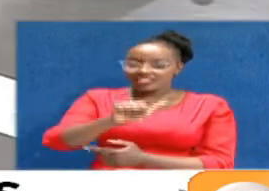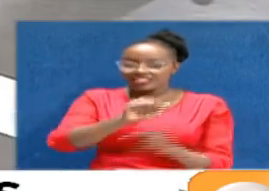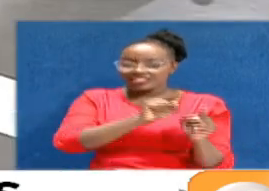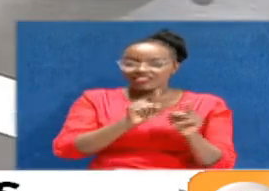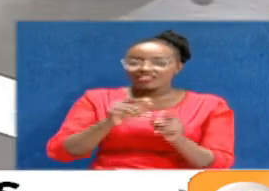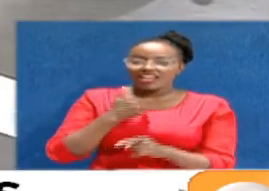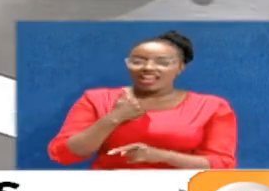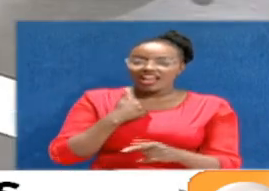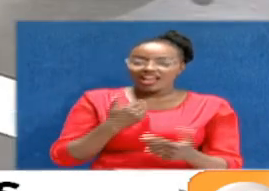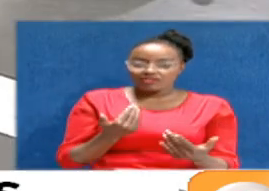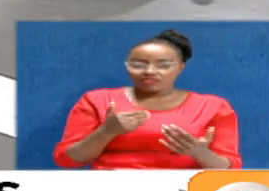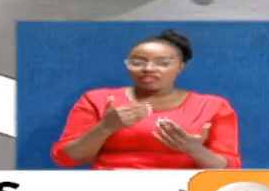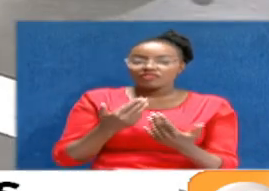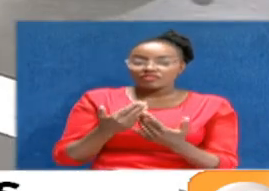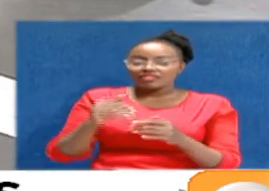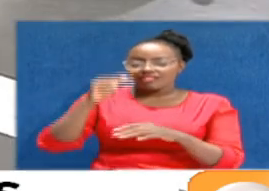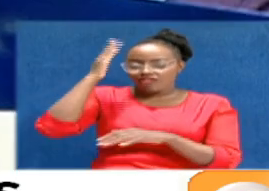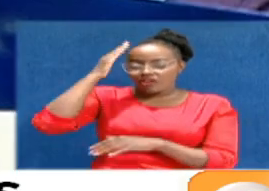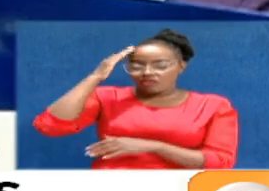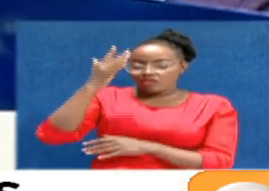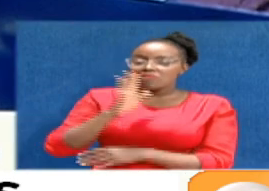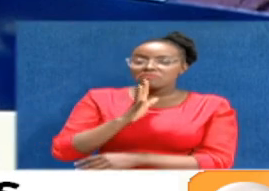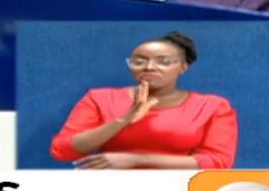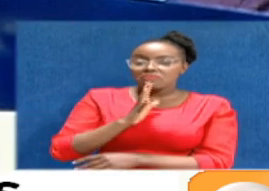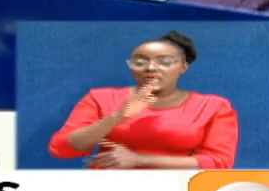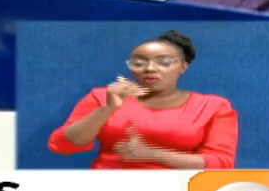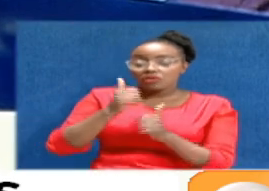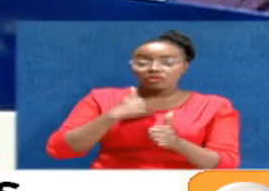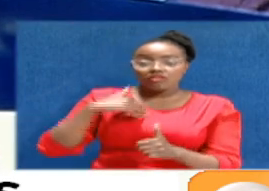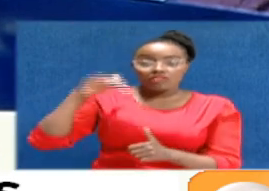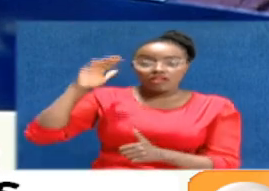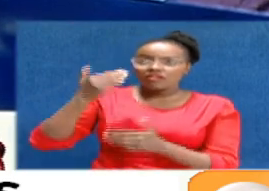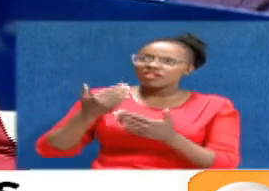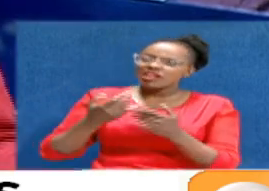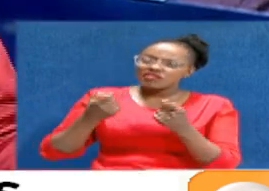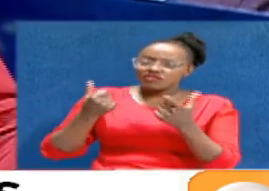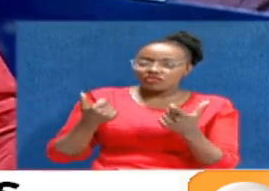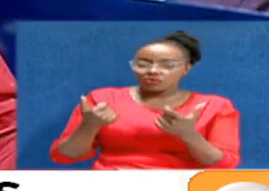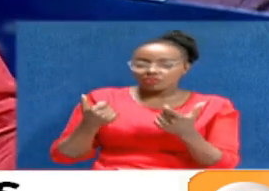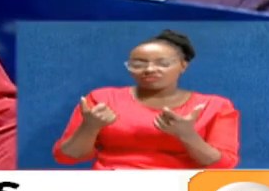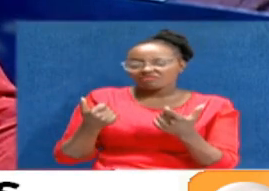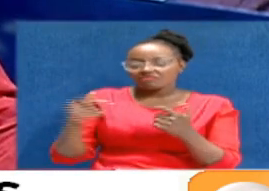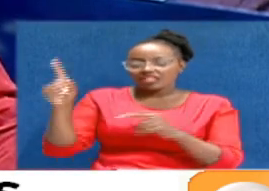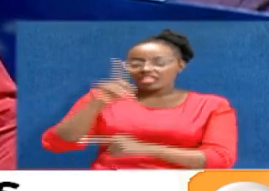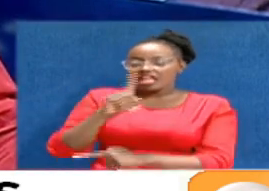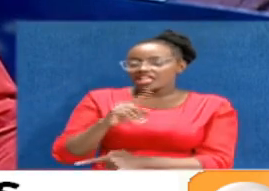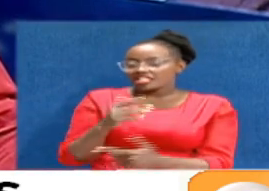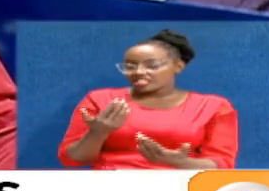is just one of the many memorable sound bites, Linus, that we have had over the last couple of days. And